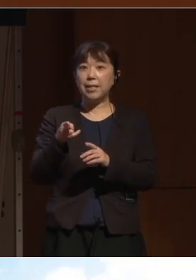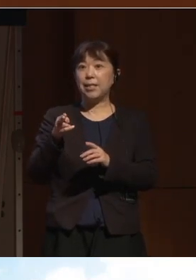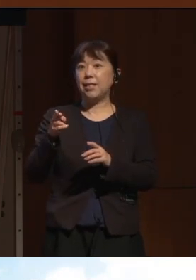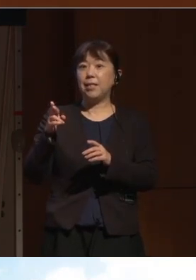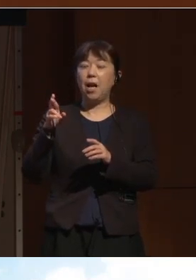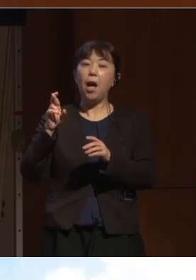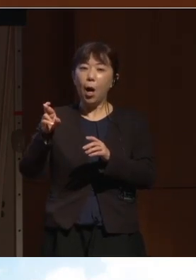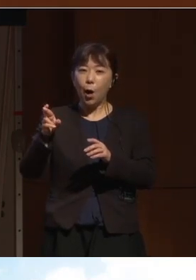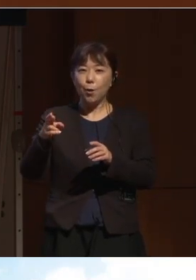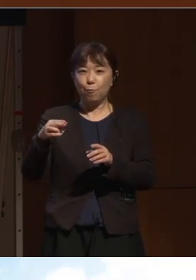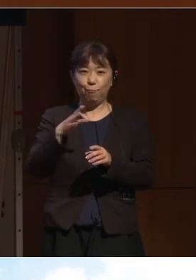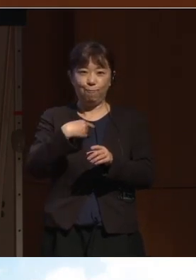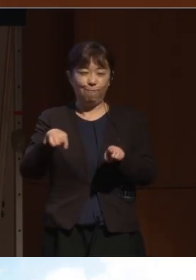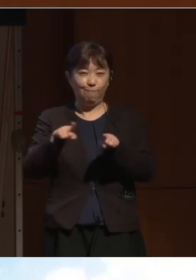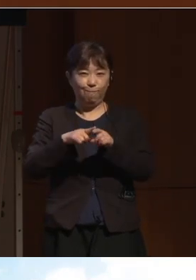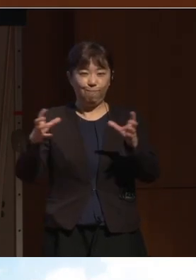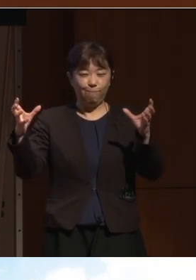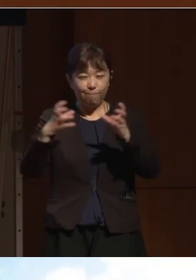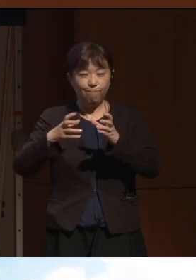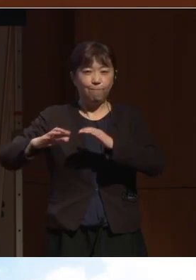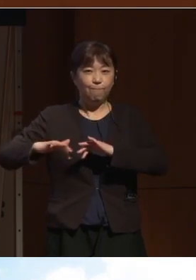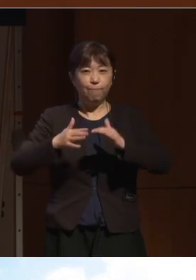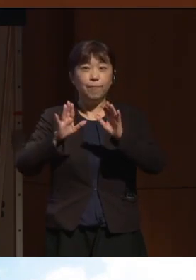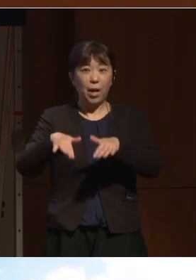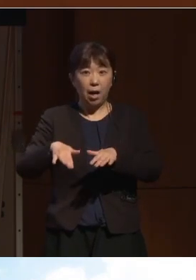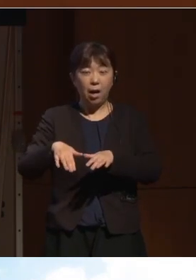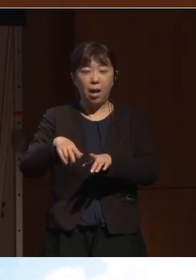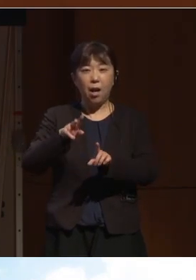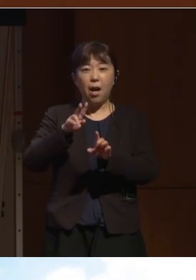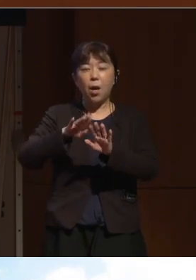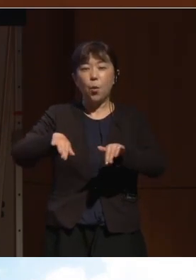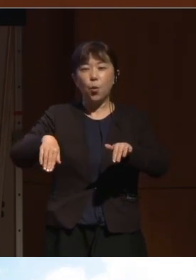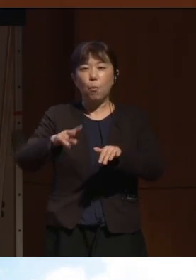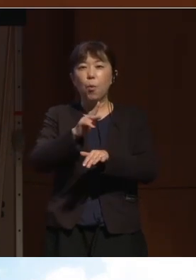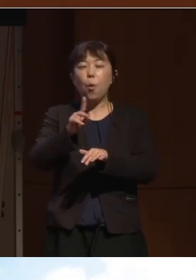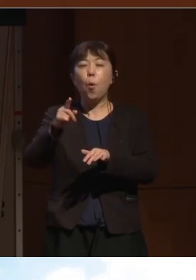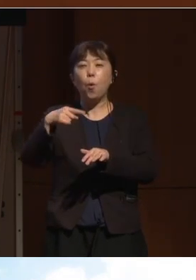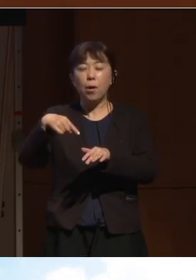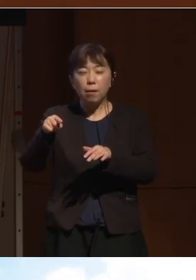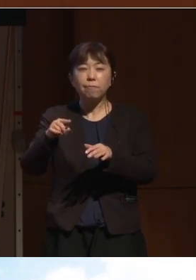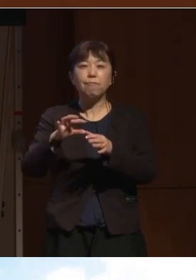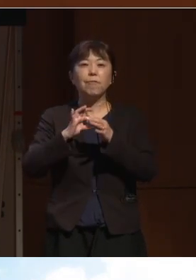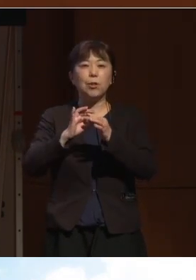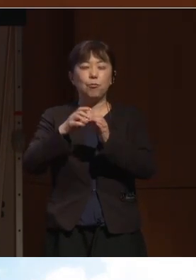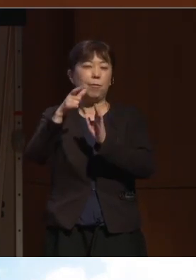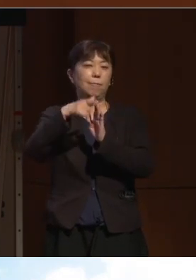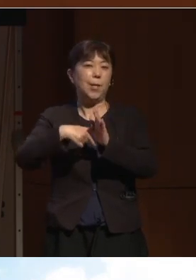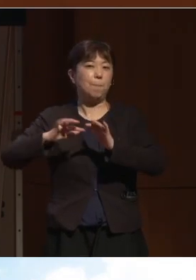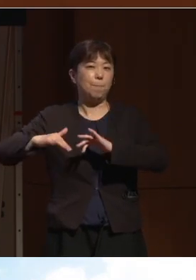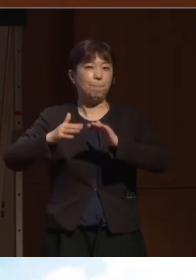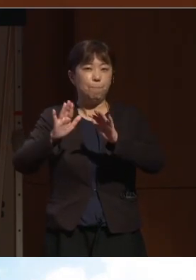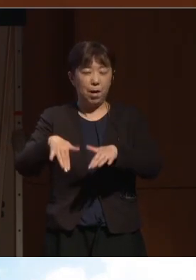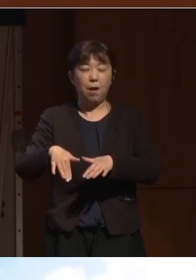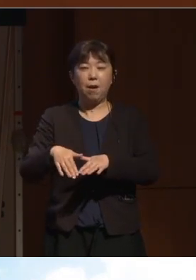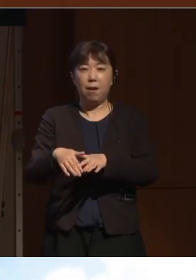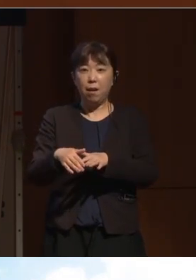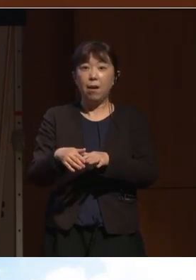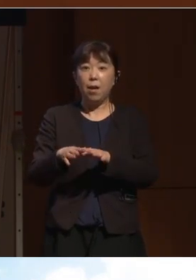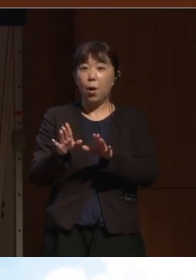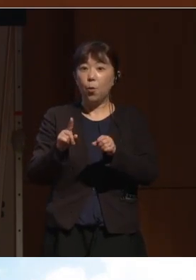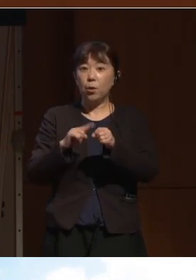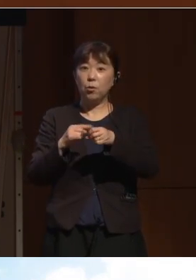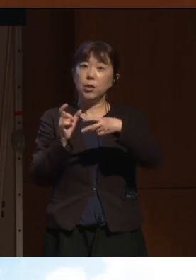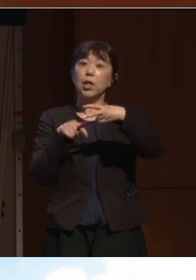paediatric cancer in February of this year, and that was important for helping to scope future partnership activities.